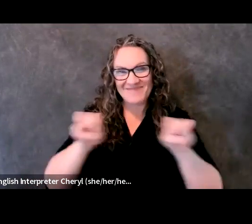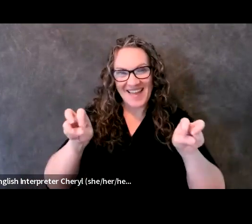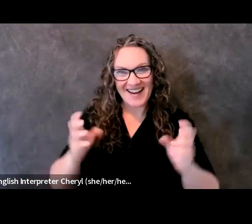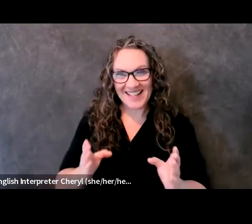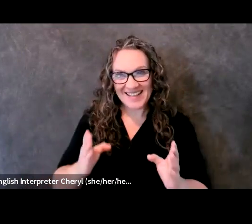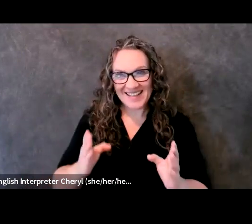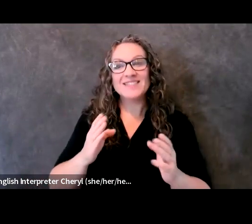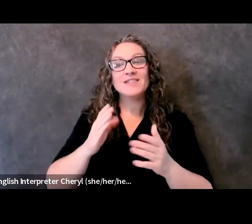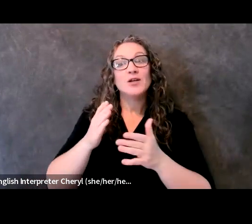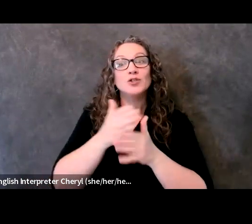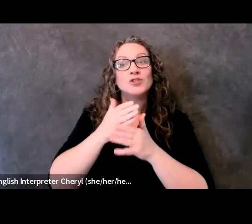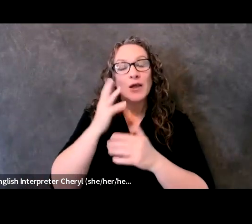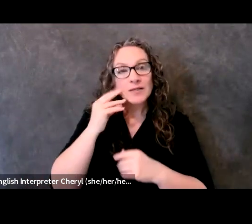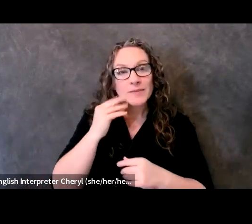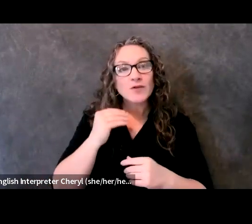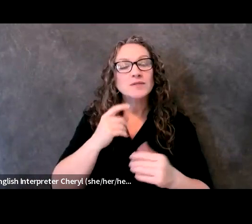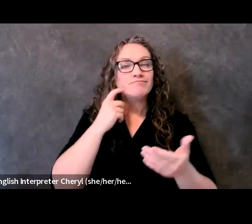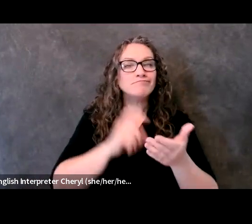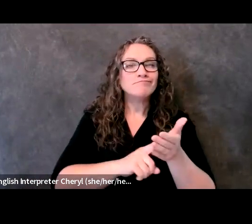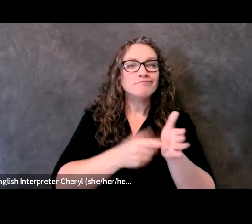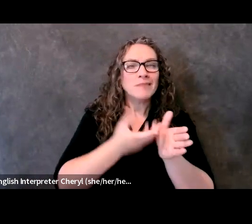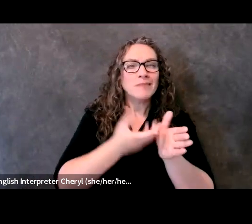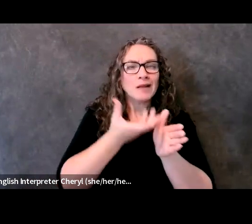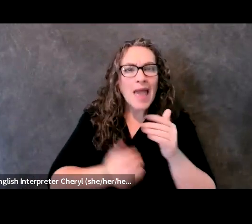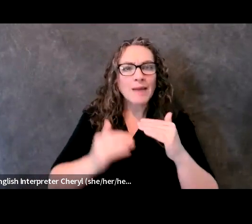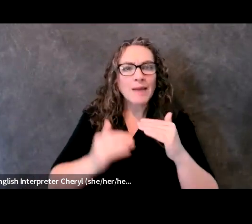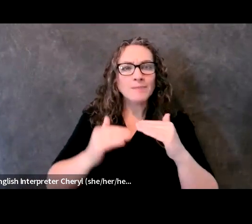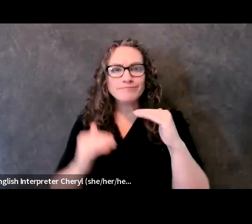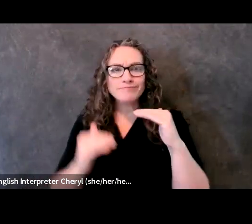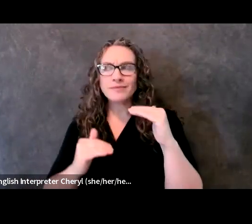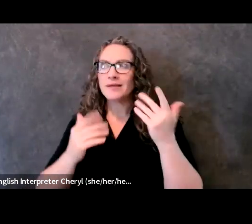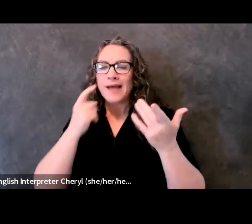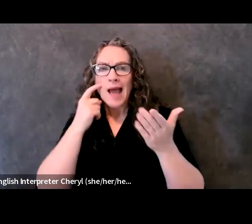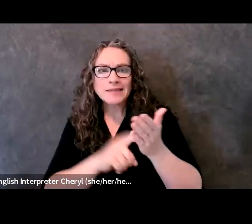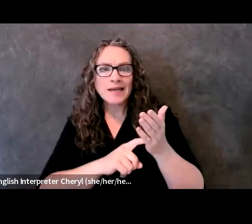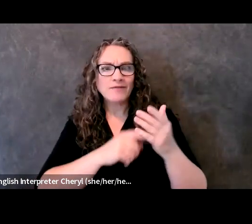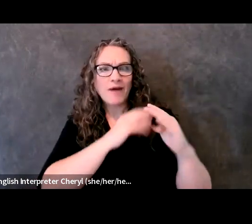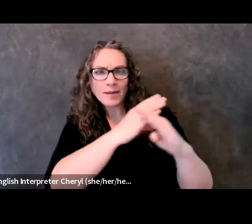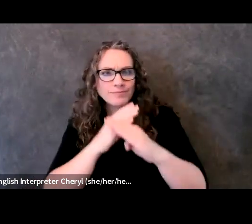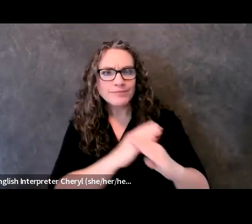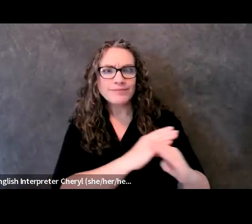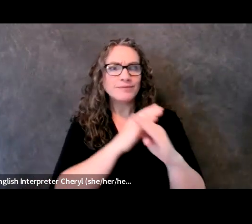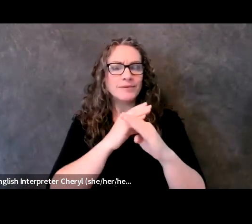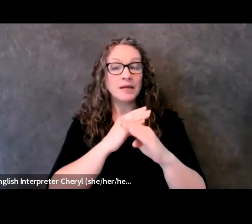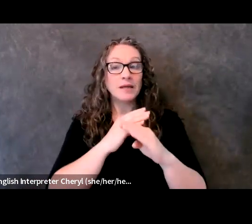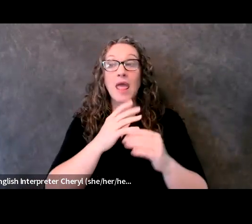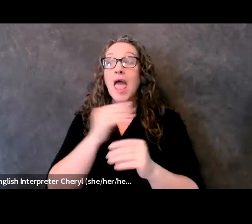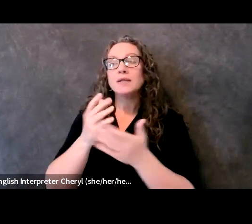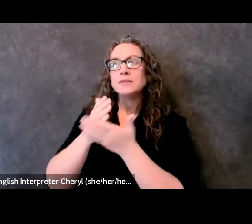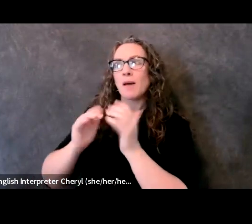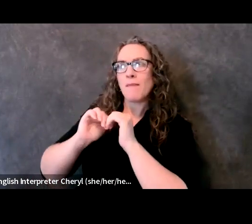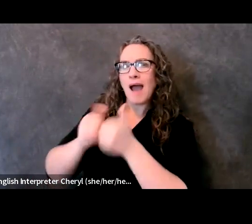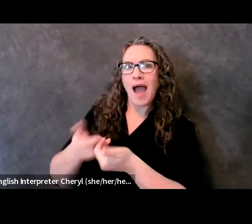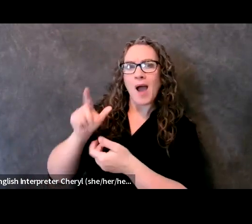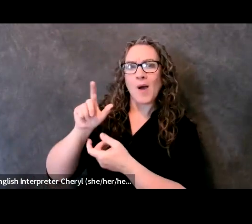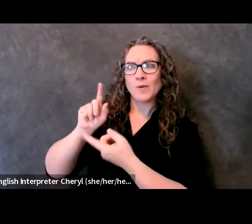identified shortfalls, gaps, and problems with solution focus, and some of the how-to approaches for whole